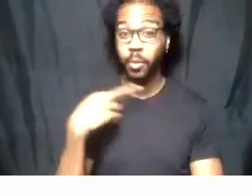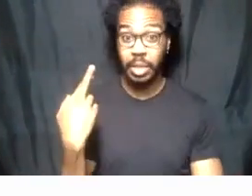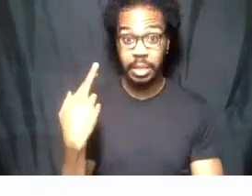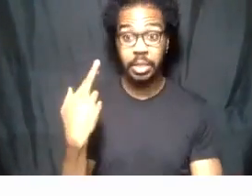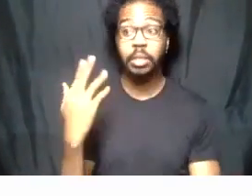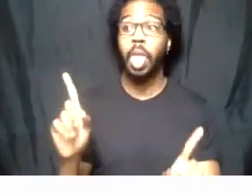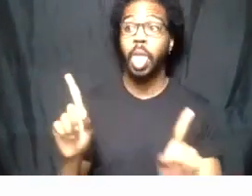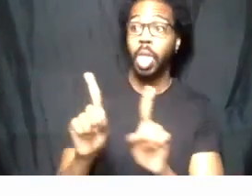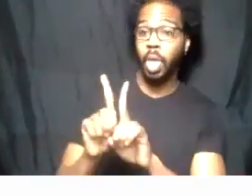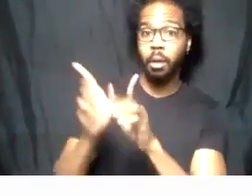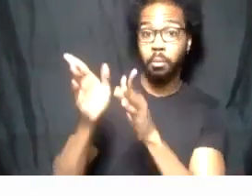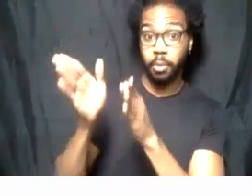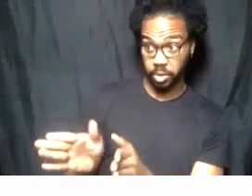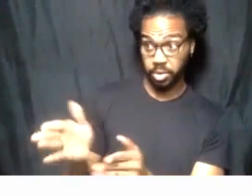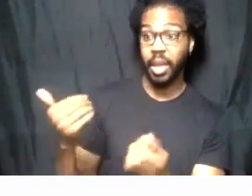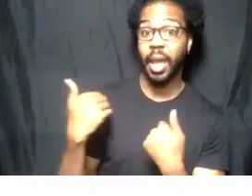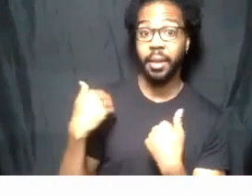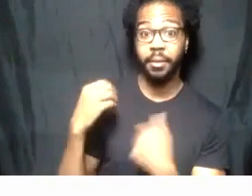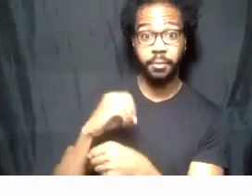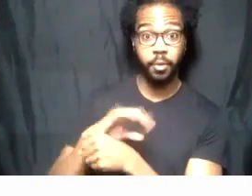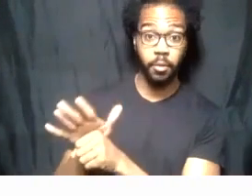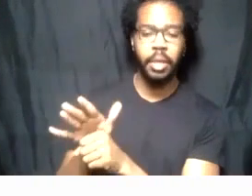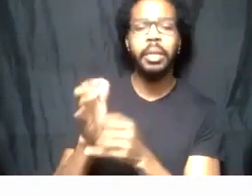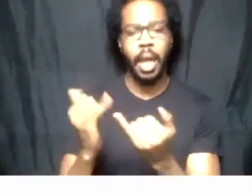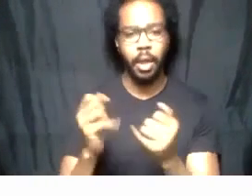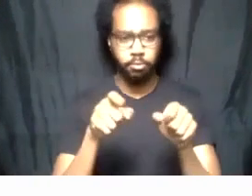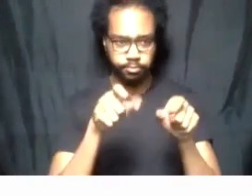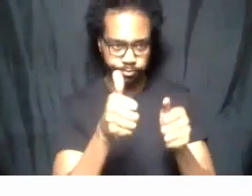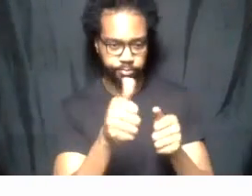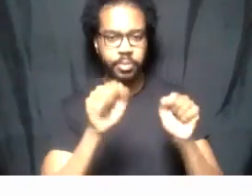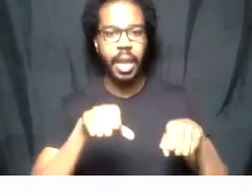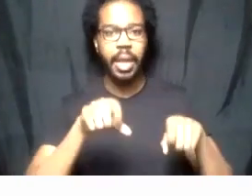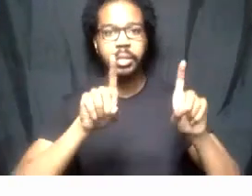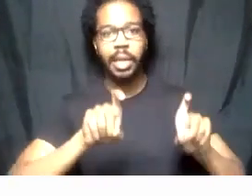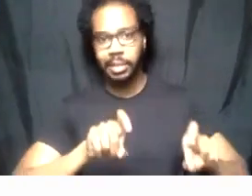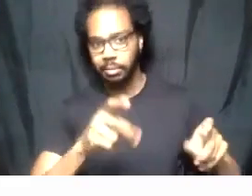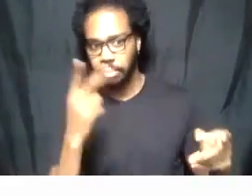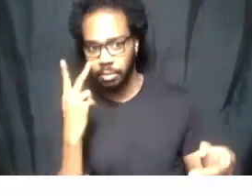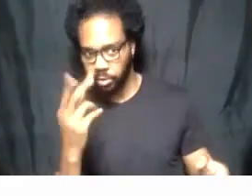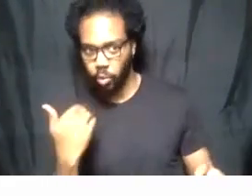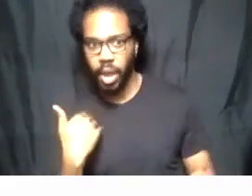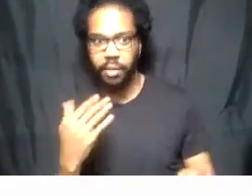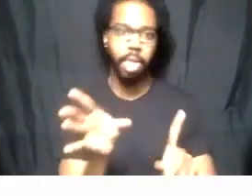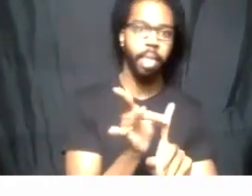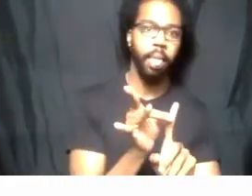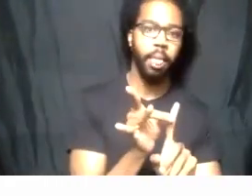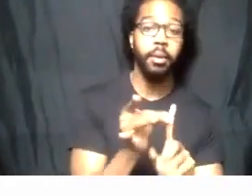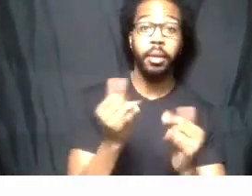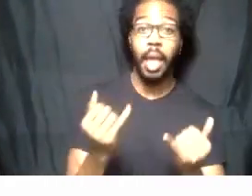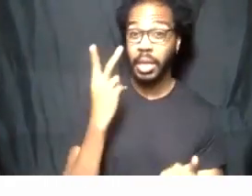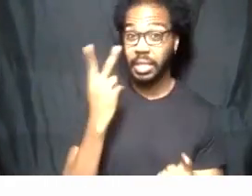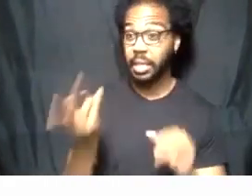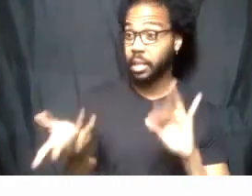tested positive could now be tested. And so what we see amongst the 135